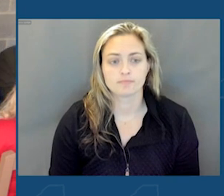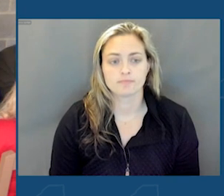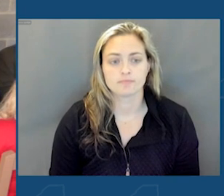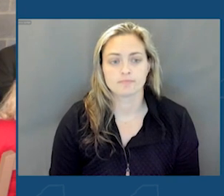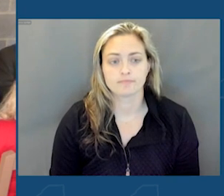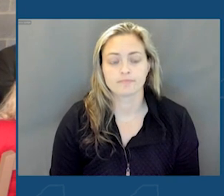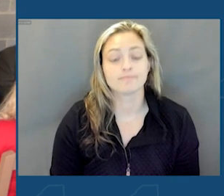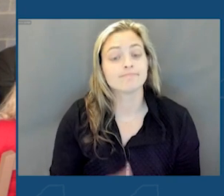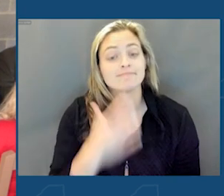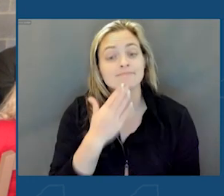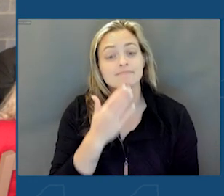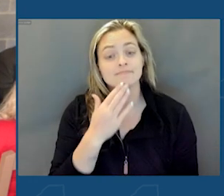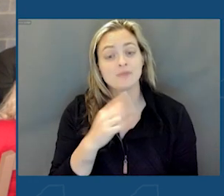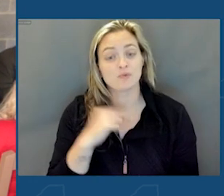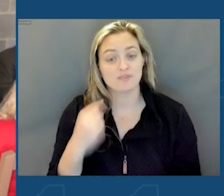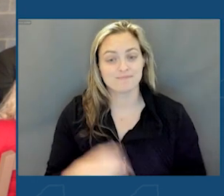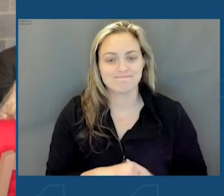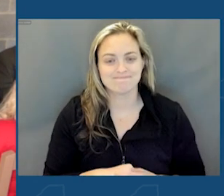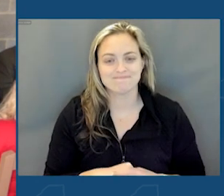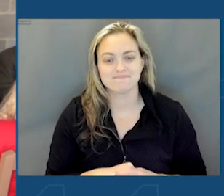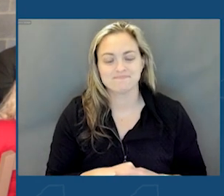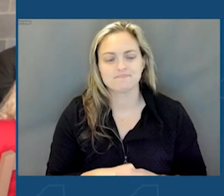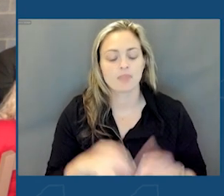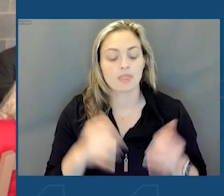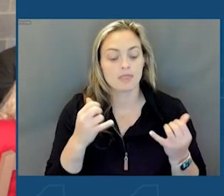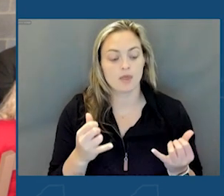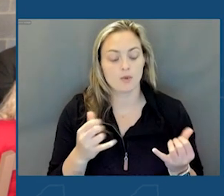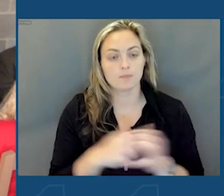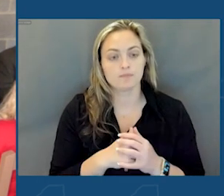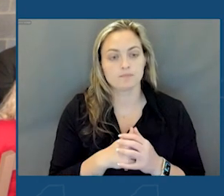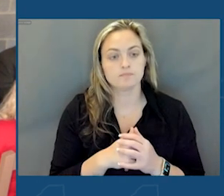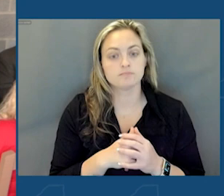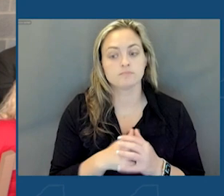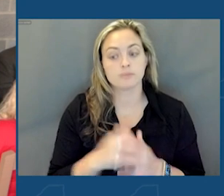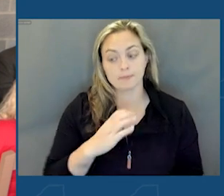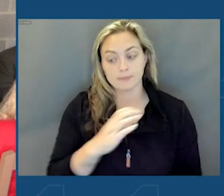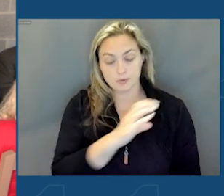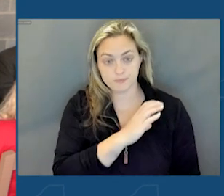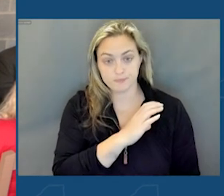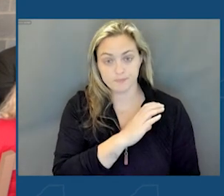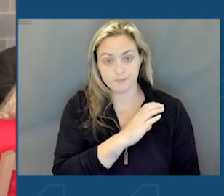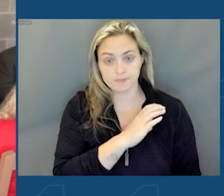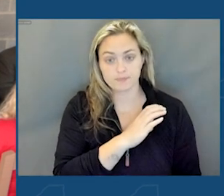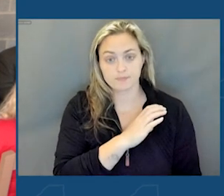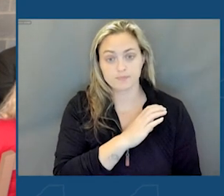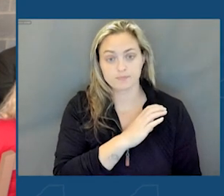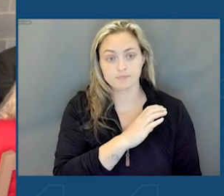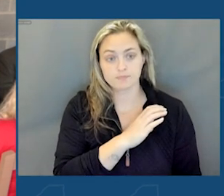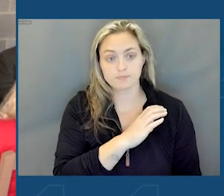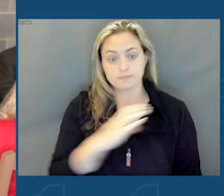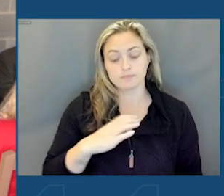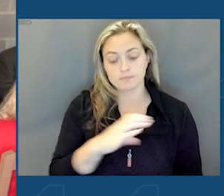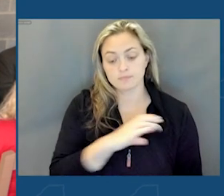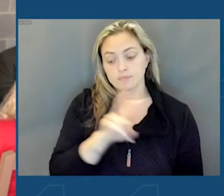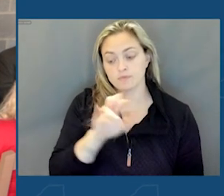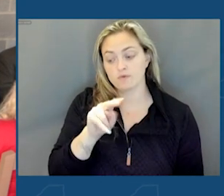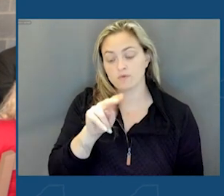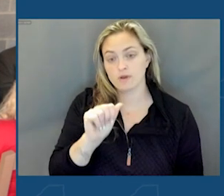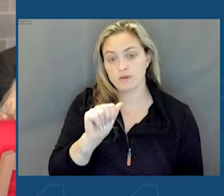Thank you, Reverend. And now, our Commissioner, Commissioner Viviana